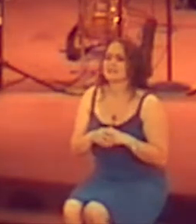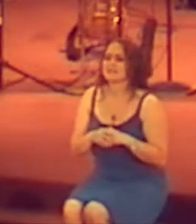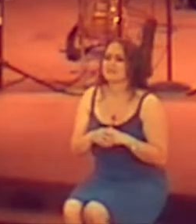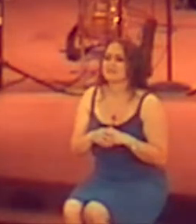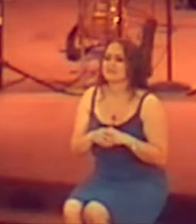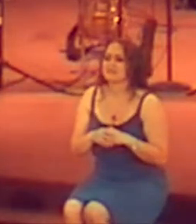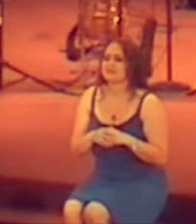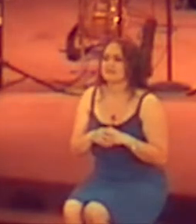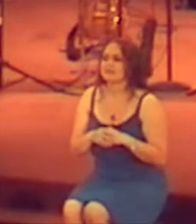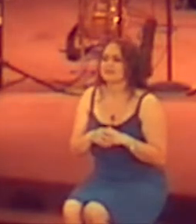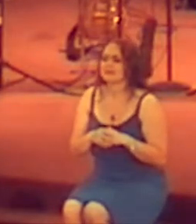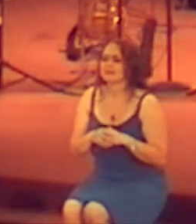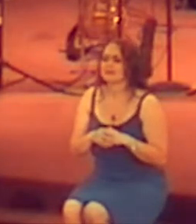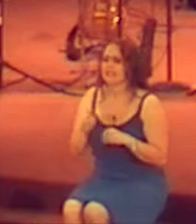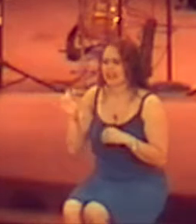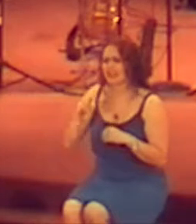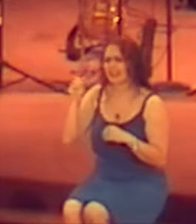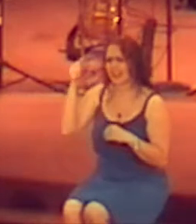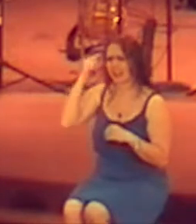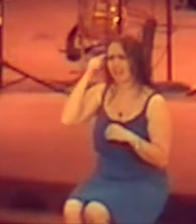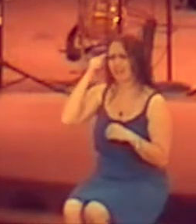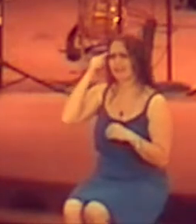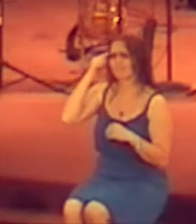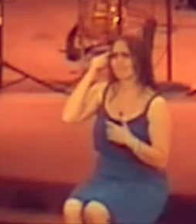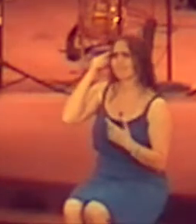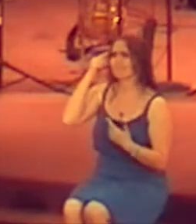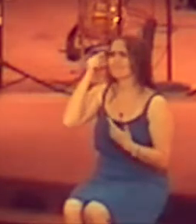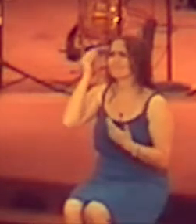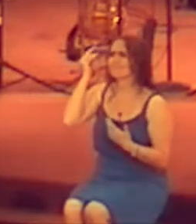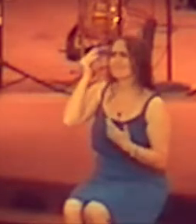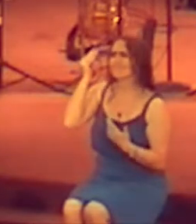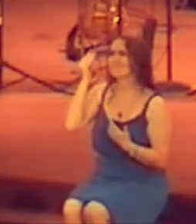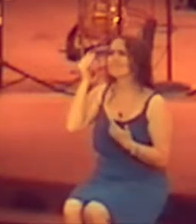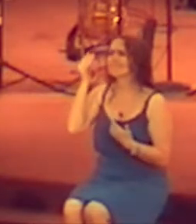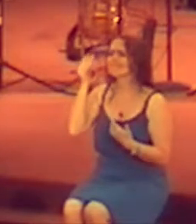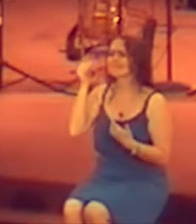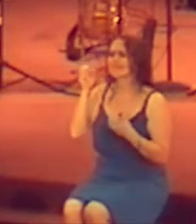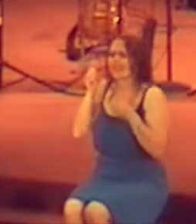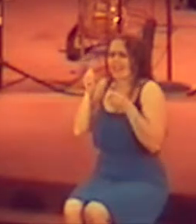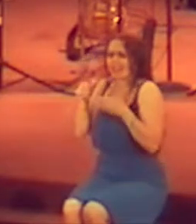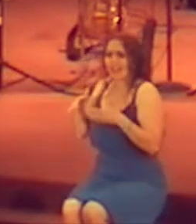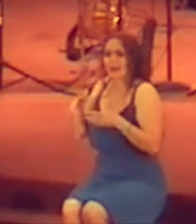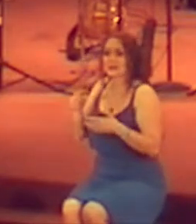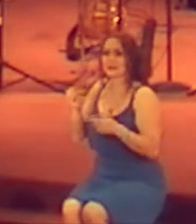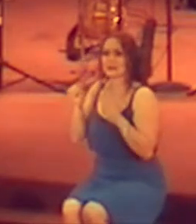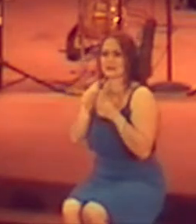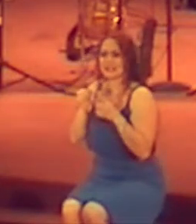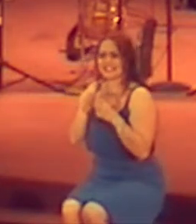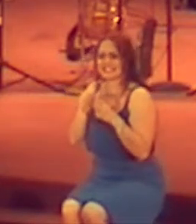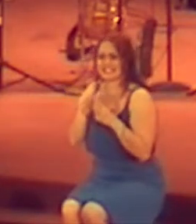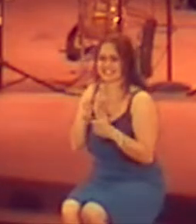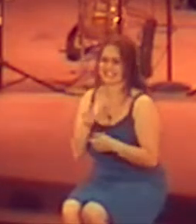So that kind of thought had me at a loss for words. You know,